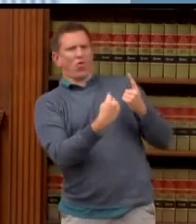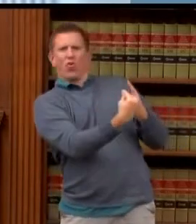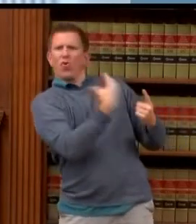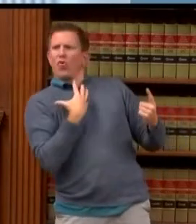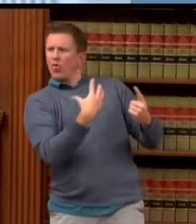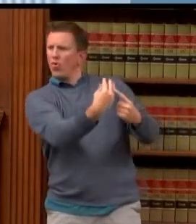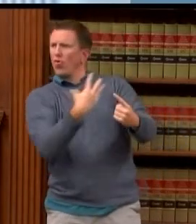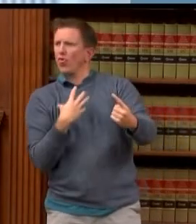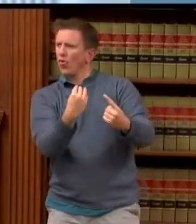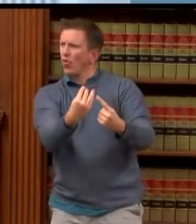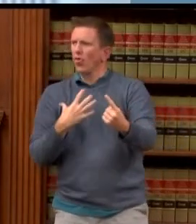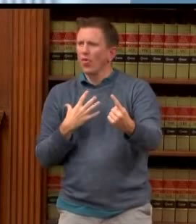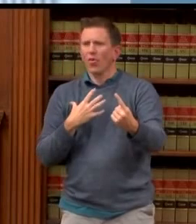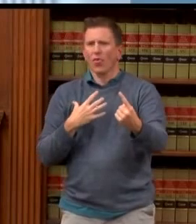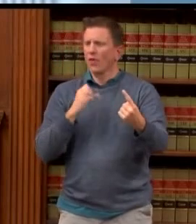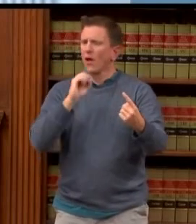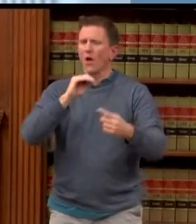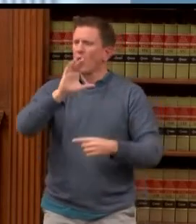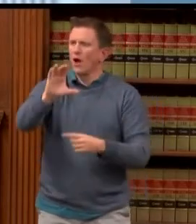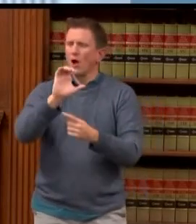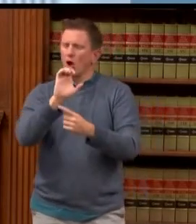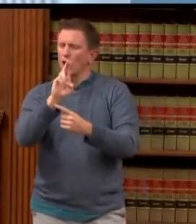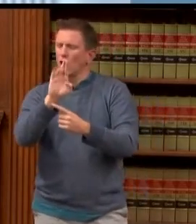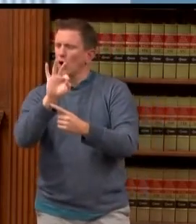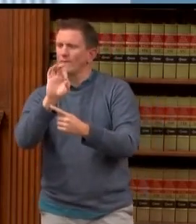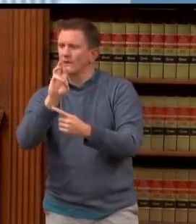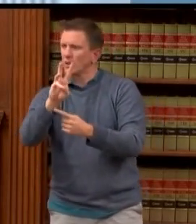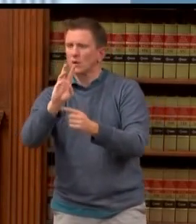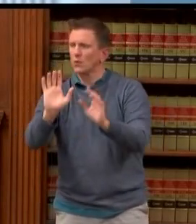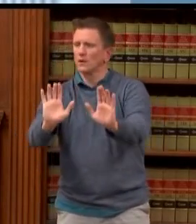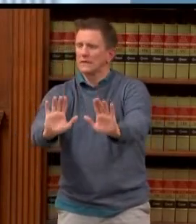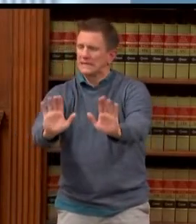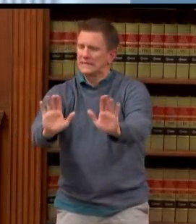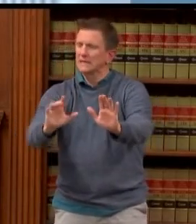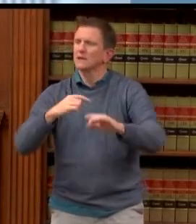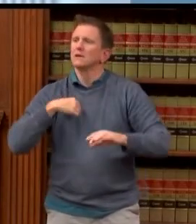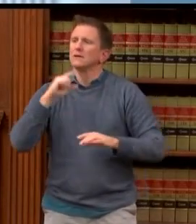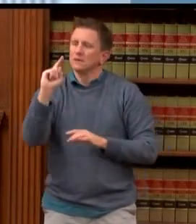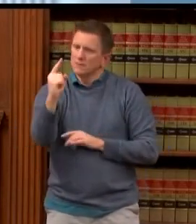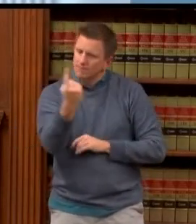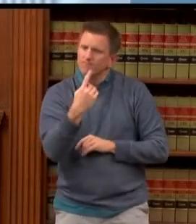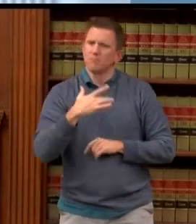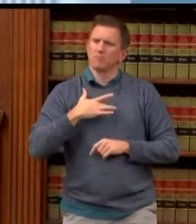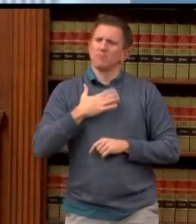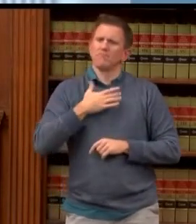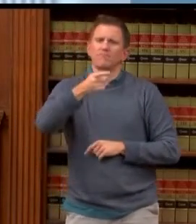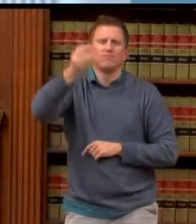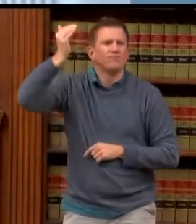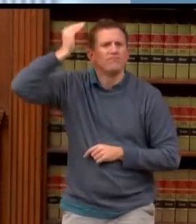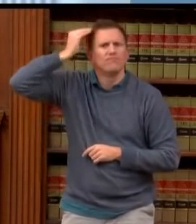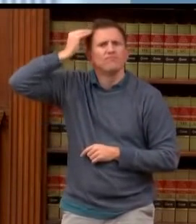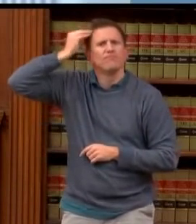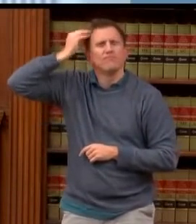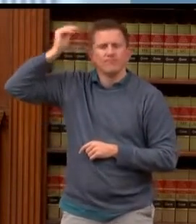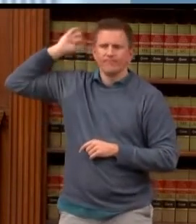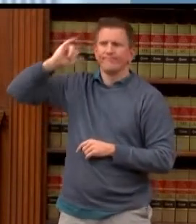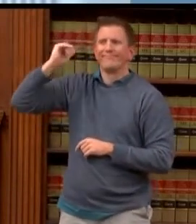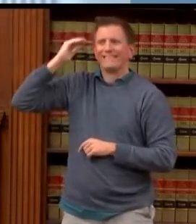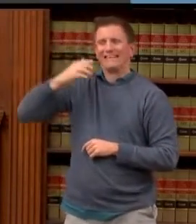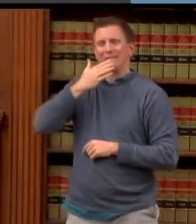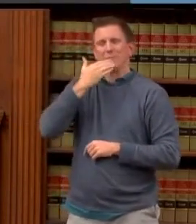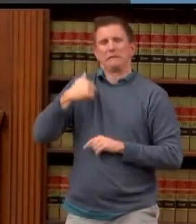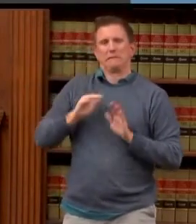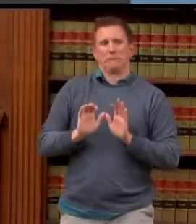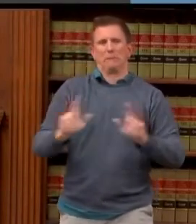me ask people to take personal responsibility, be home by 10 o'clock, and not to commingle households.